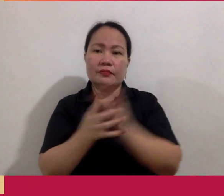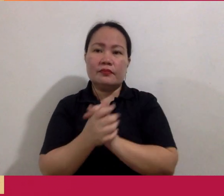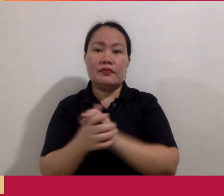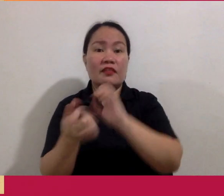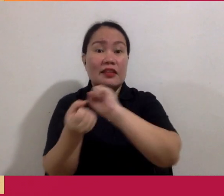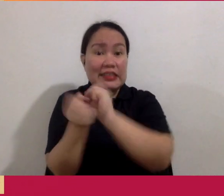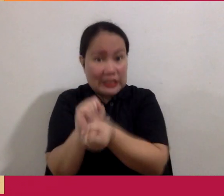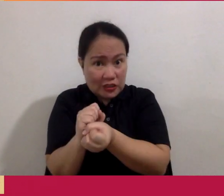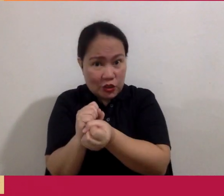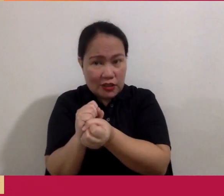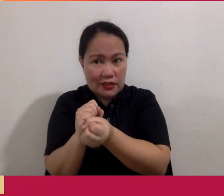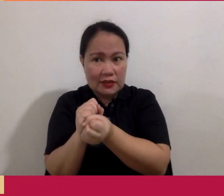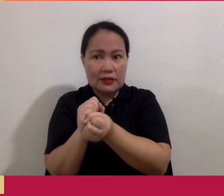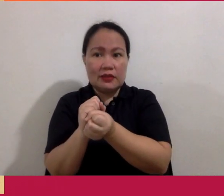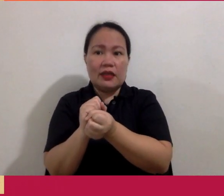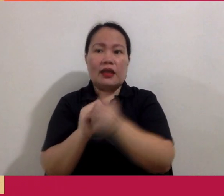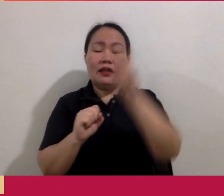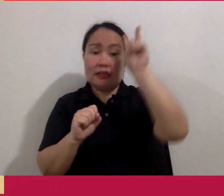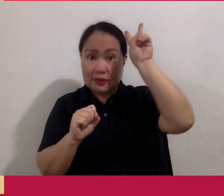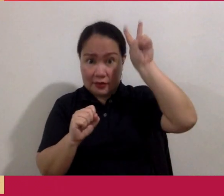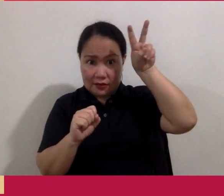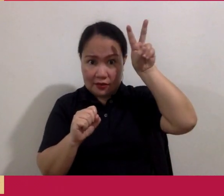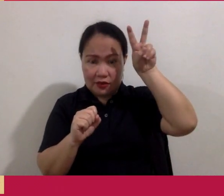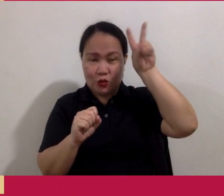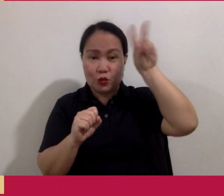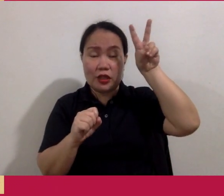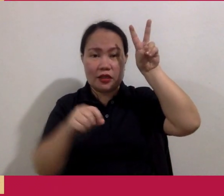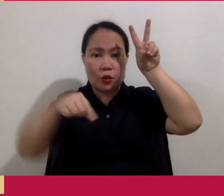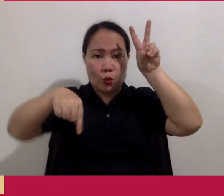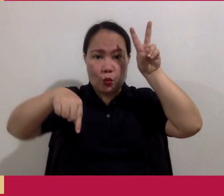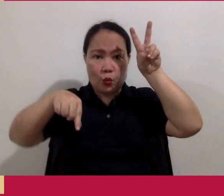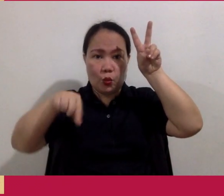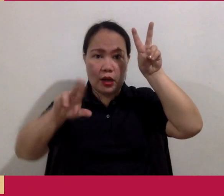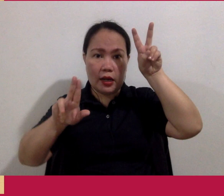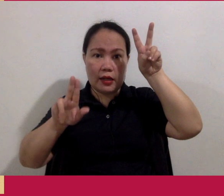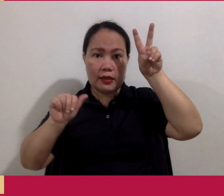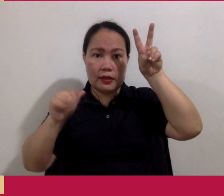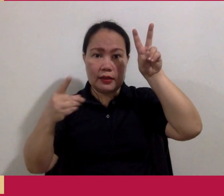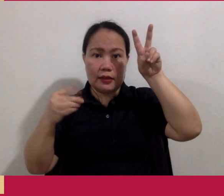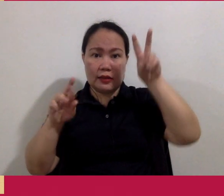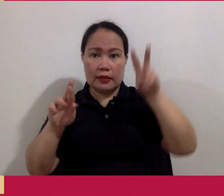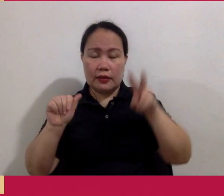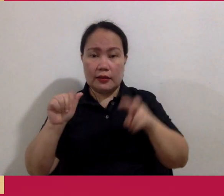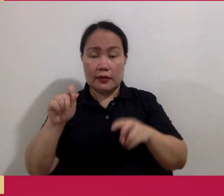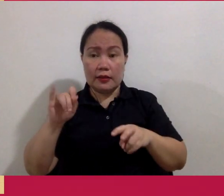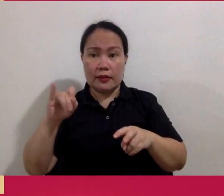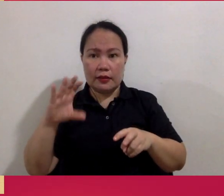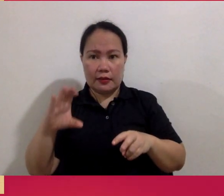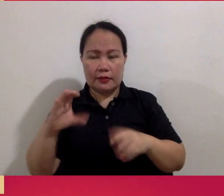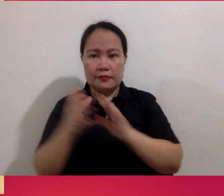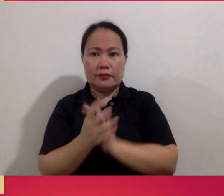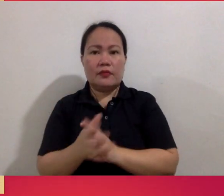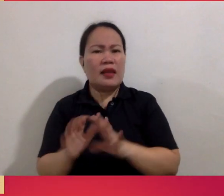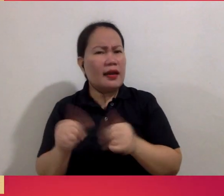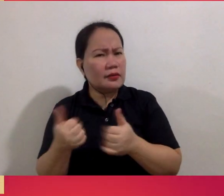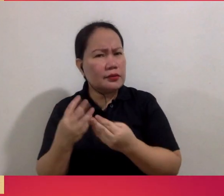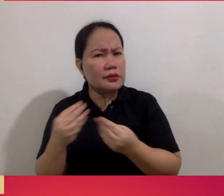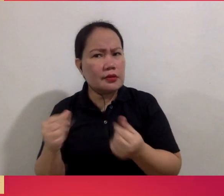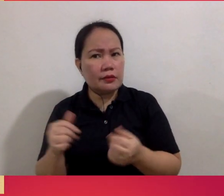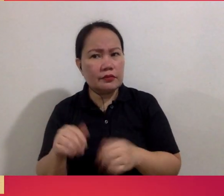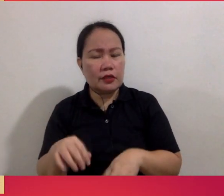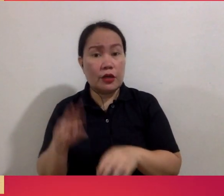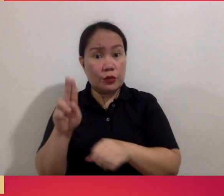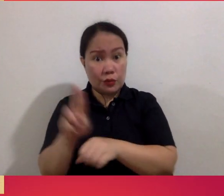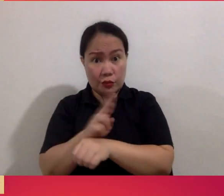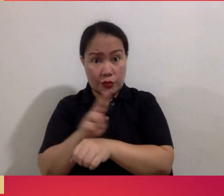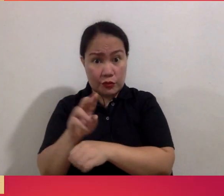0. So, in this form, quadratic na siya kasi in the degree of 2 na. Now, paano natin isolve yan?